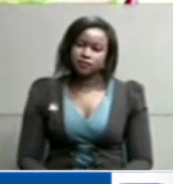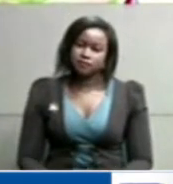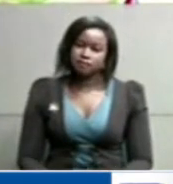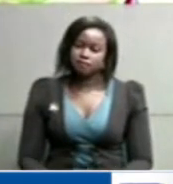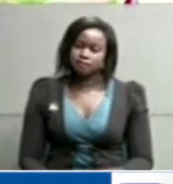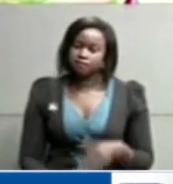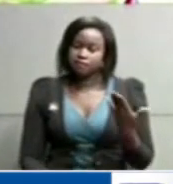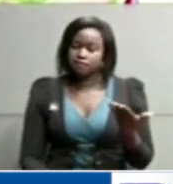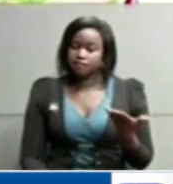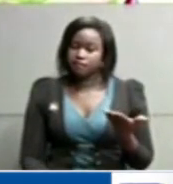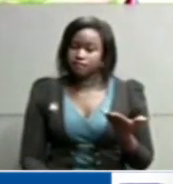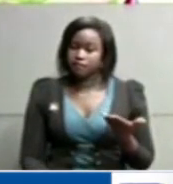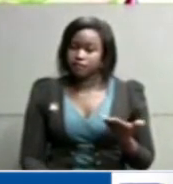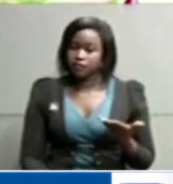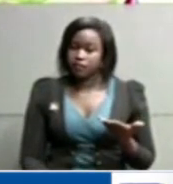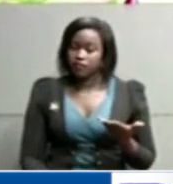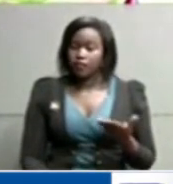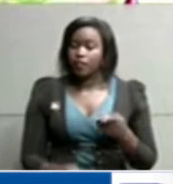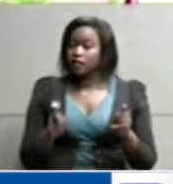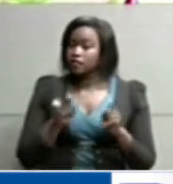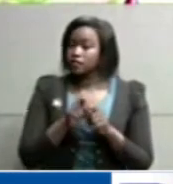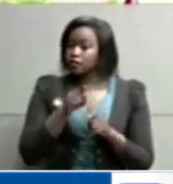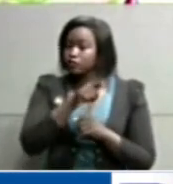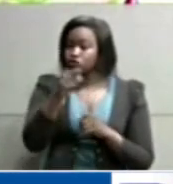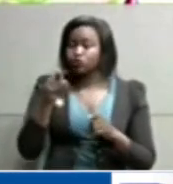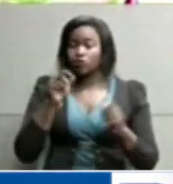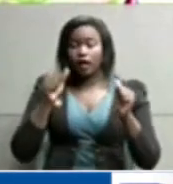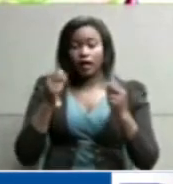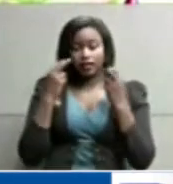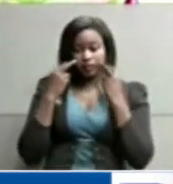So, you can see